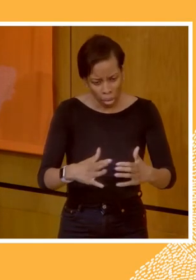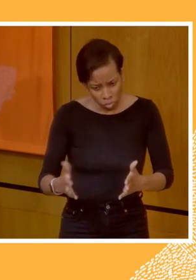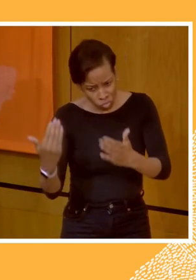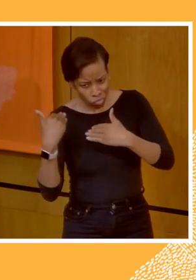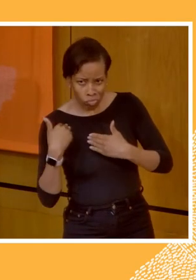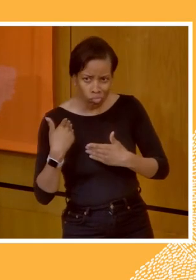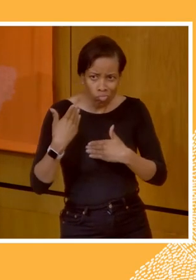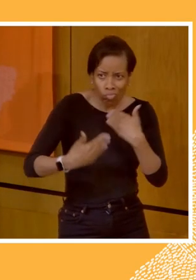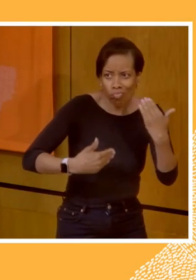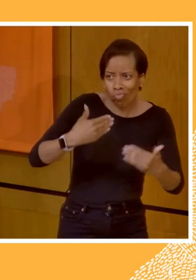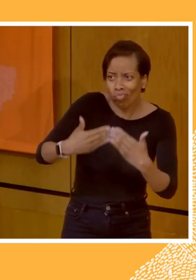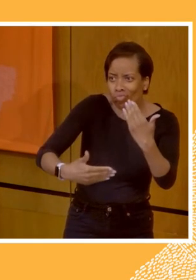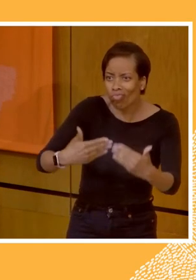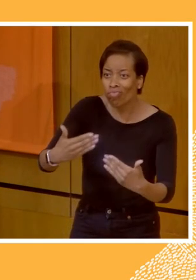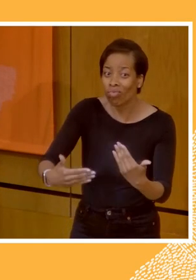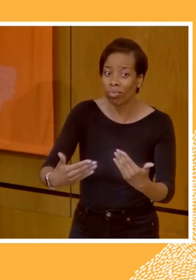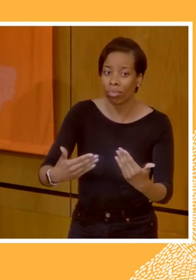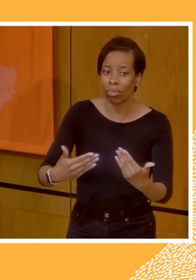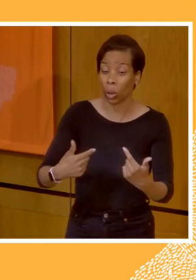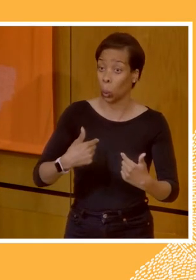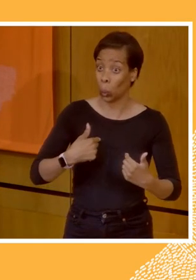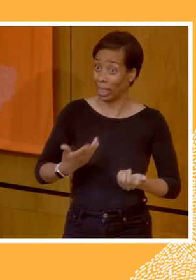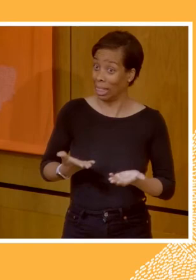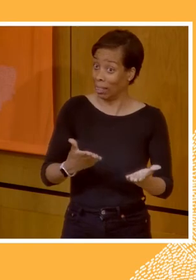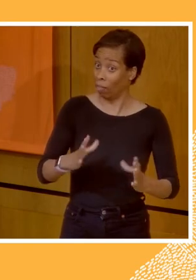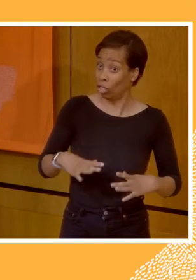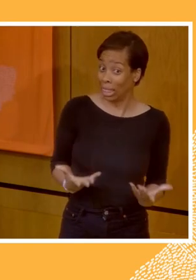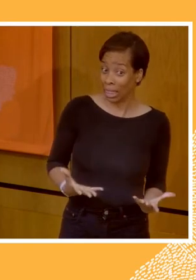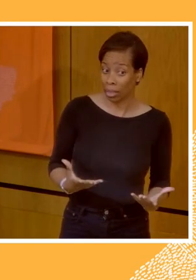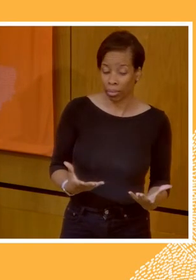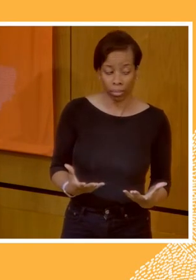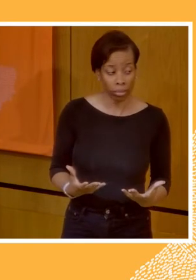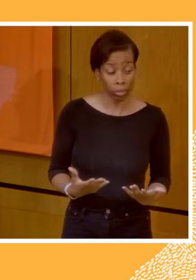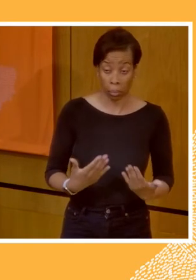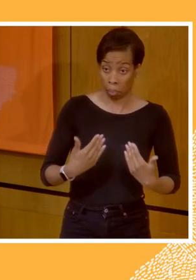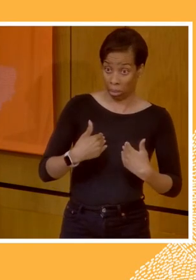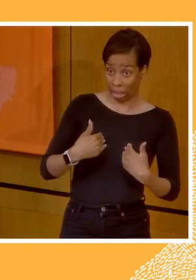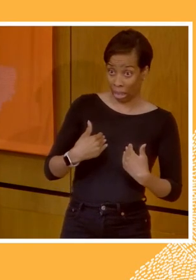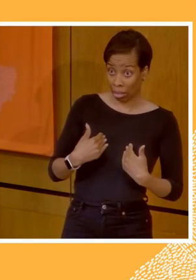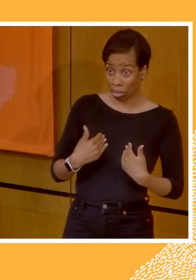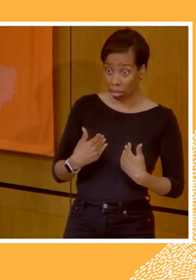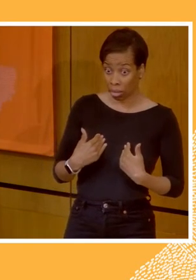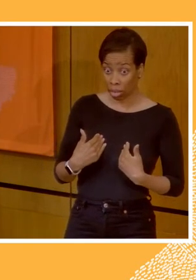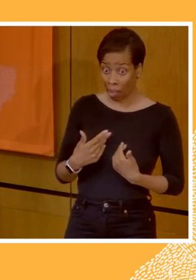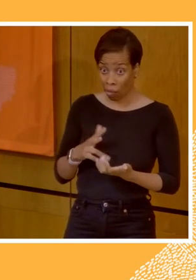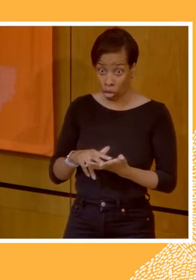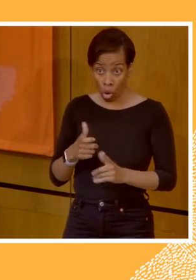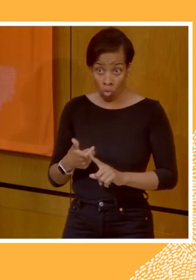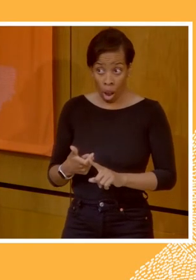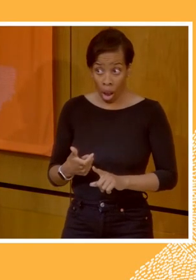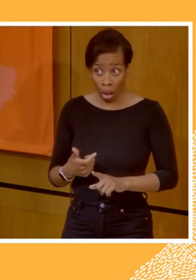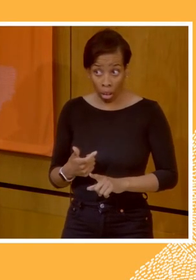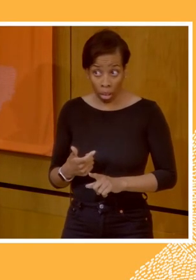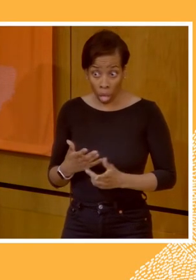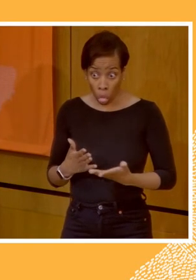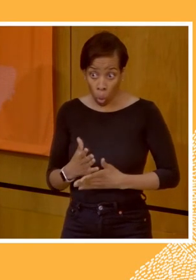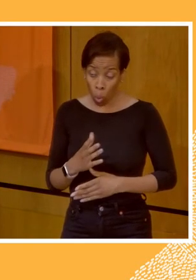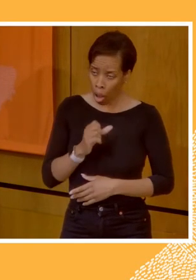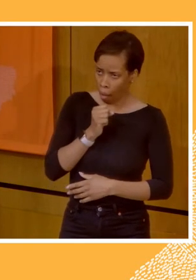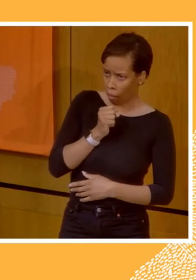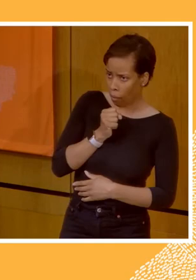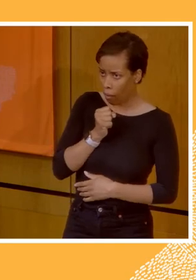start becoming integral parts of it. And so mine and Victoria's voice, for example, is never heard on any of the podcasts. There's never anybody